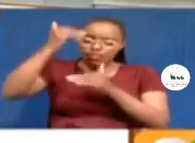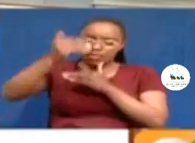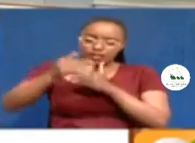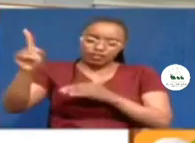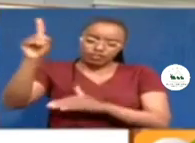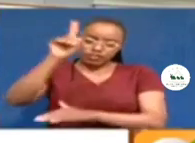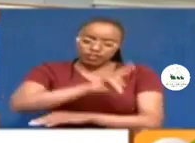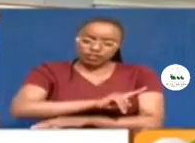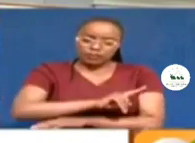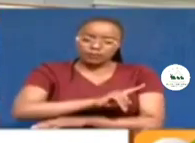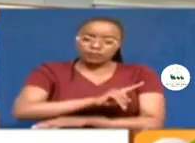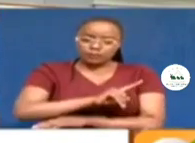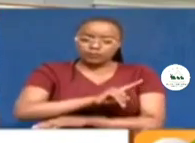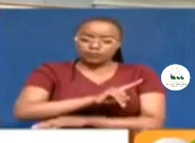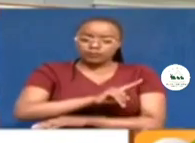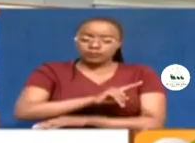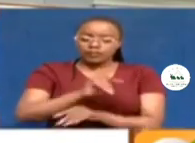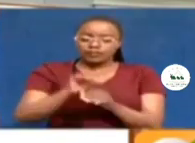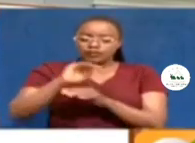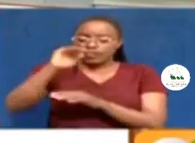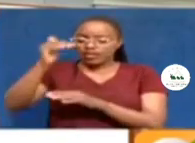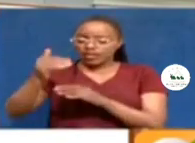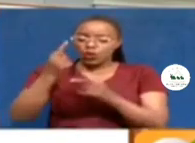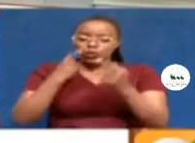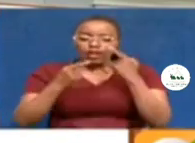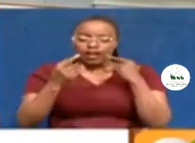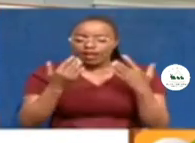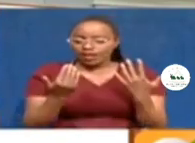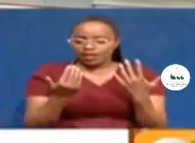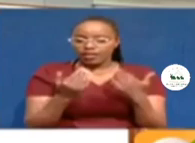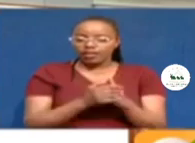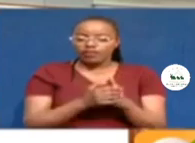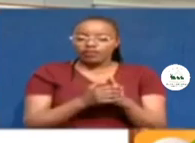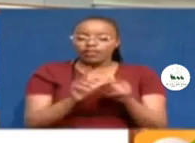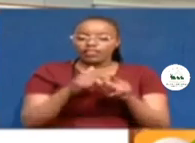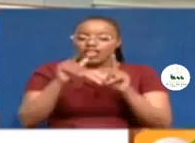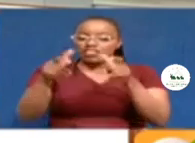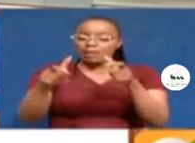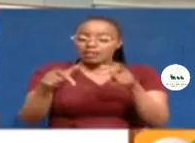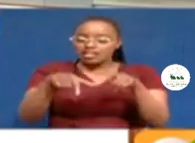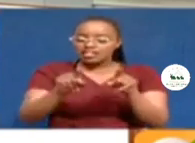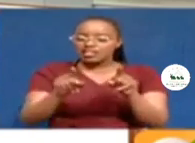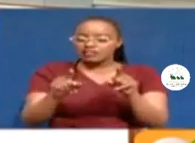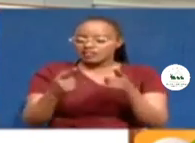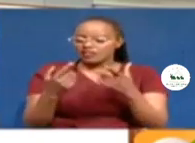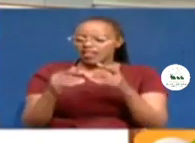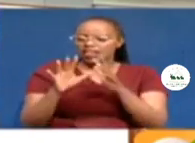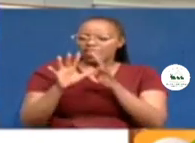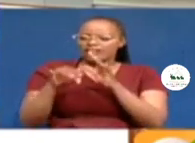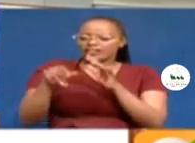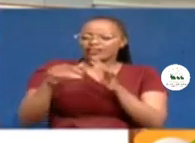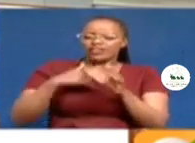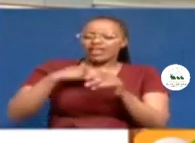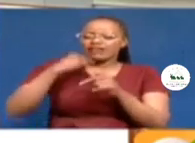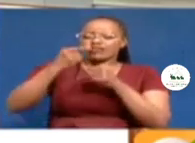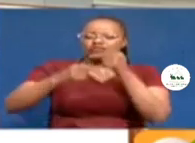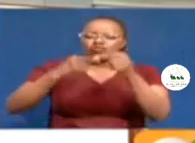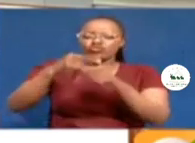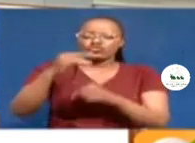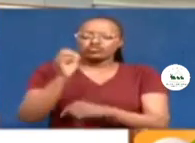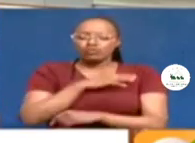day. The town crier. The media is the latter-day town